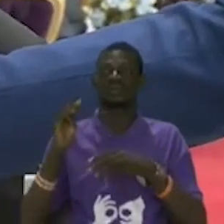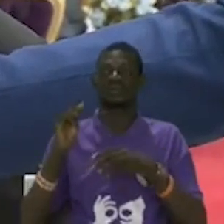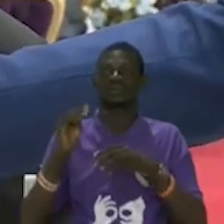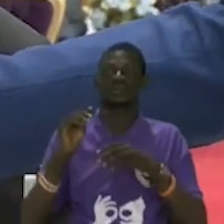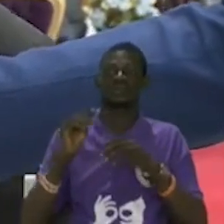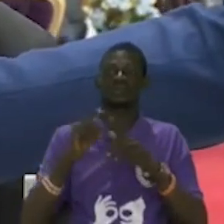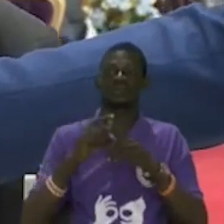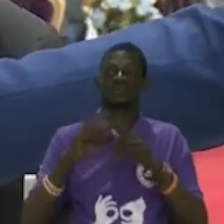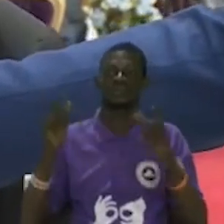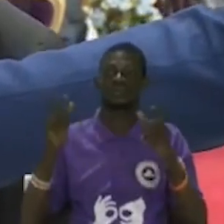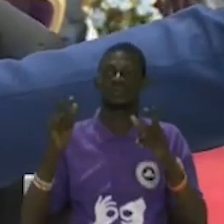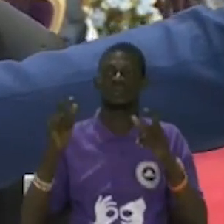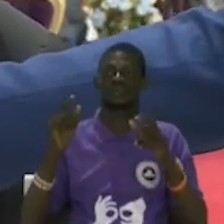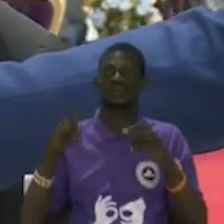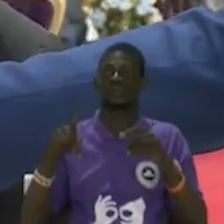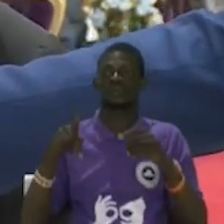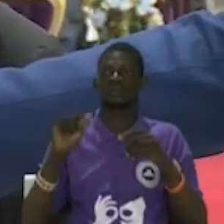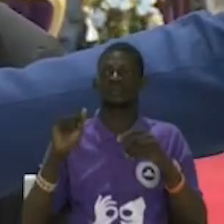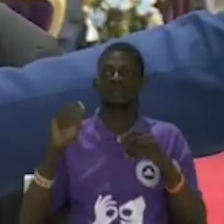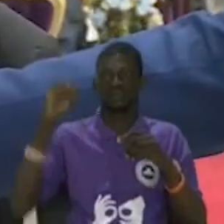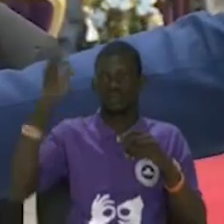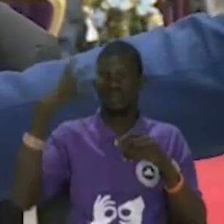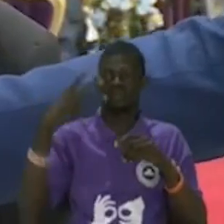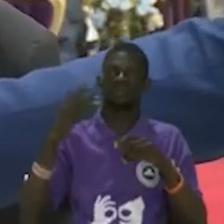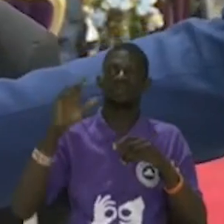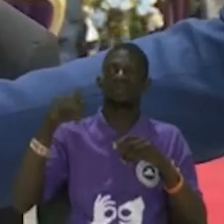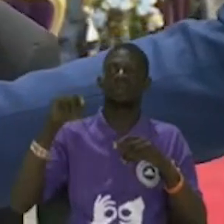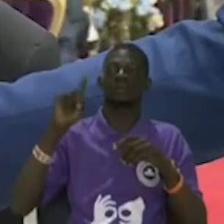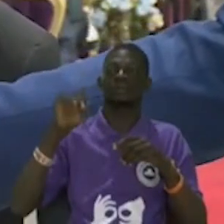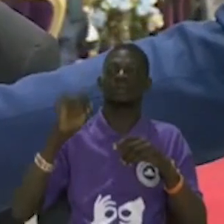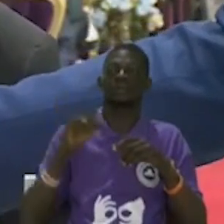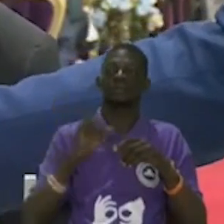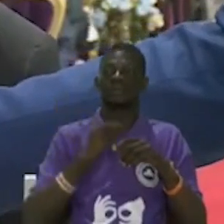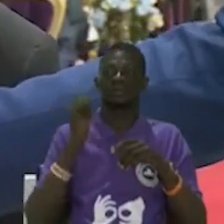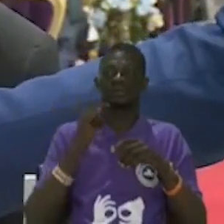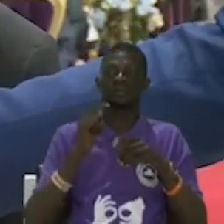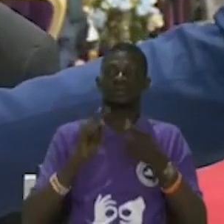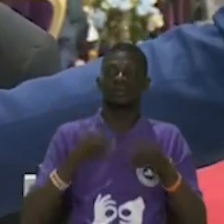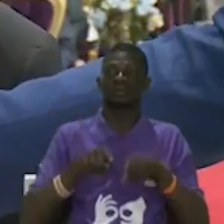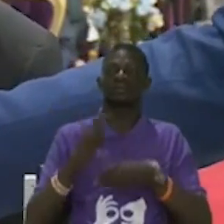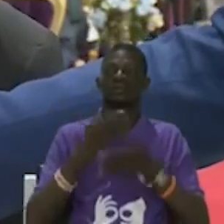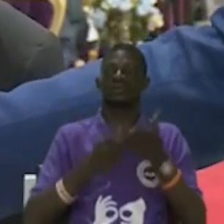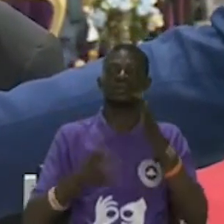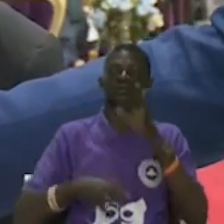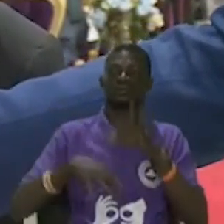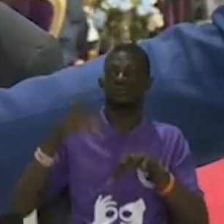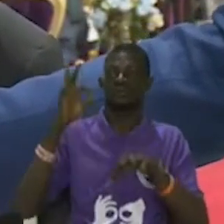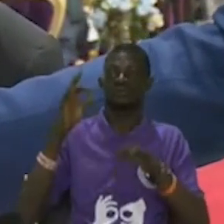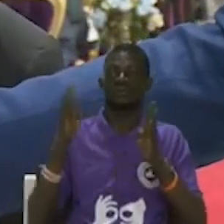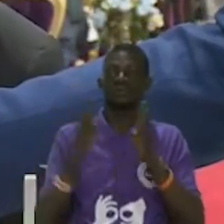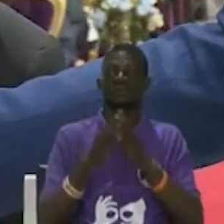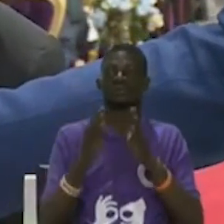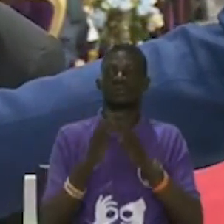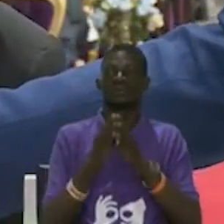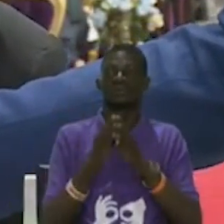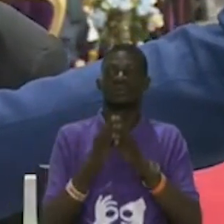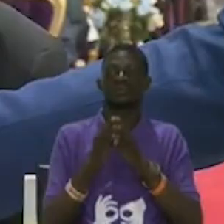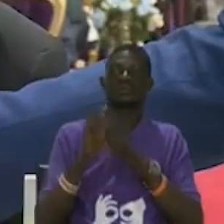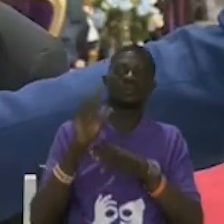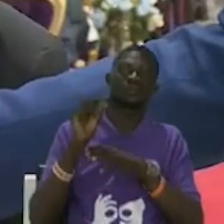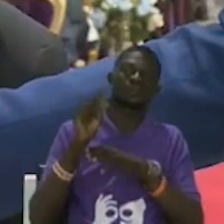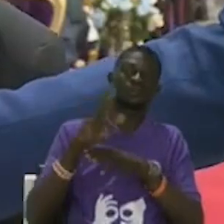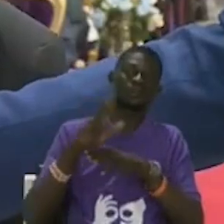Pavilion. I want to testify during the Holy Ghost Convention